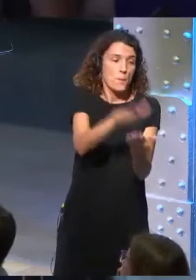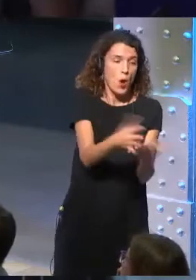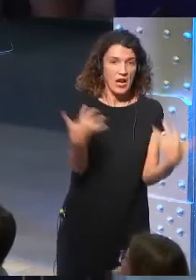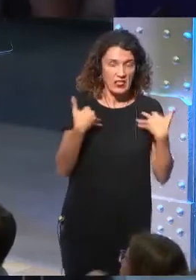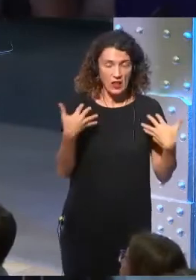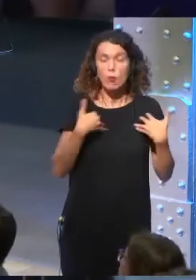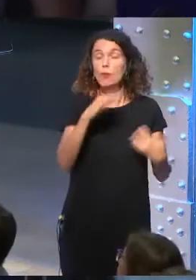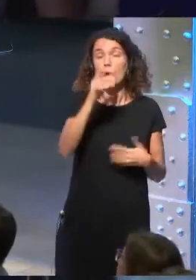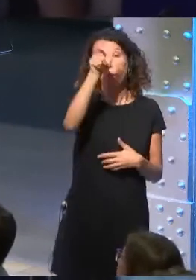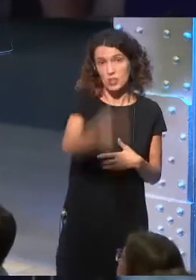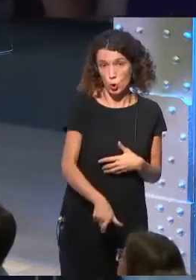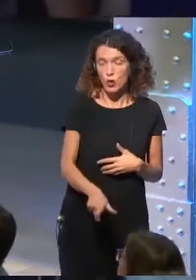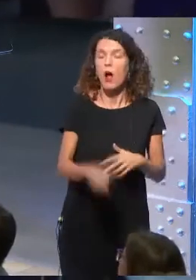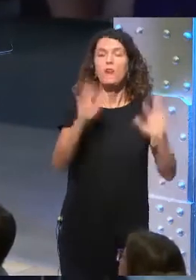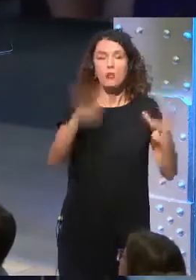Patible,